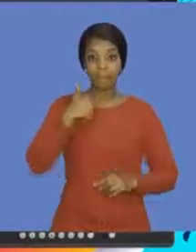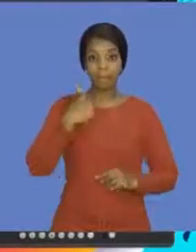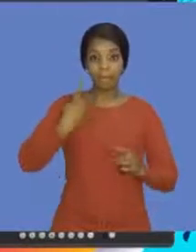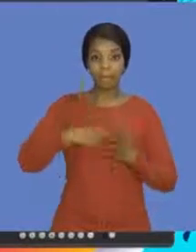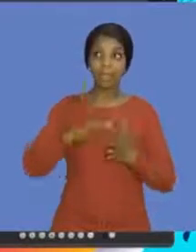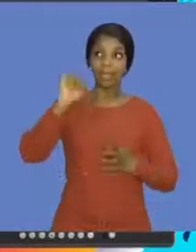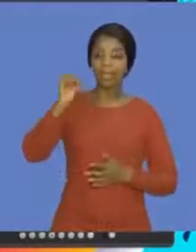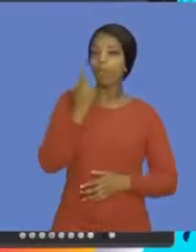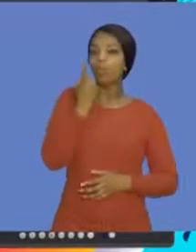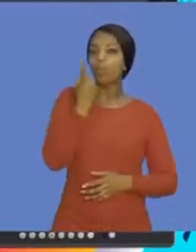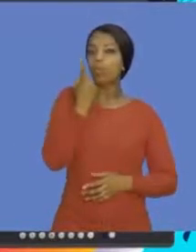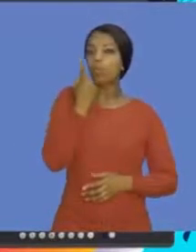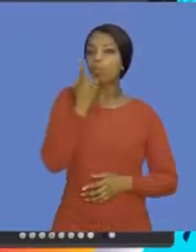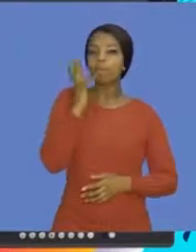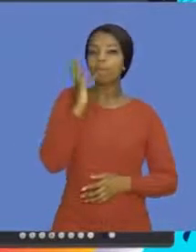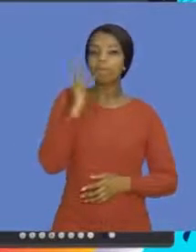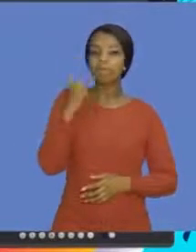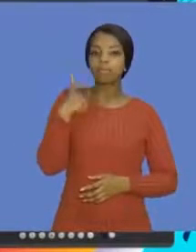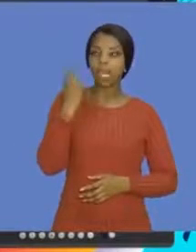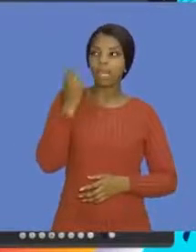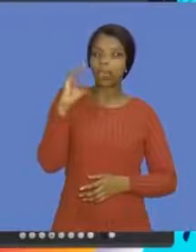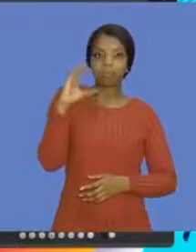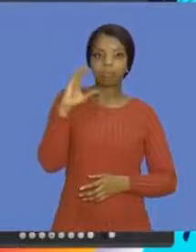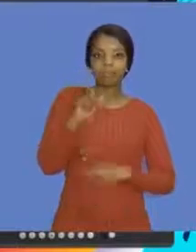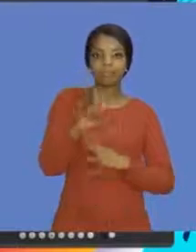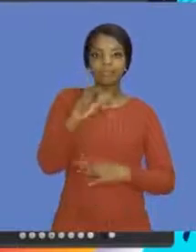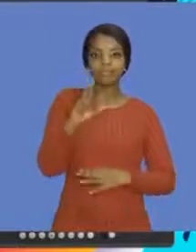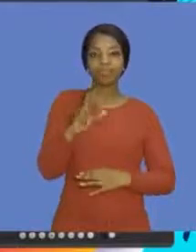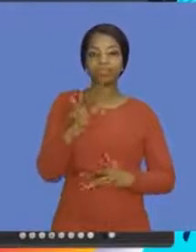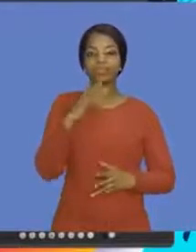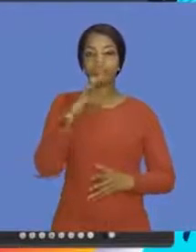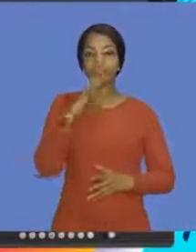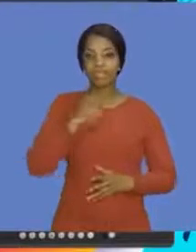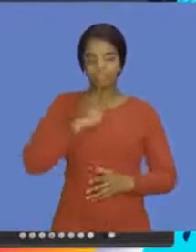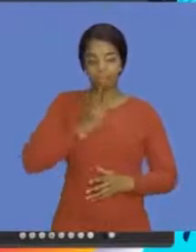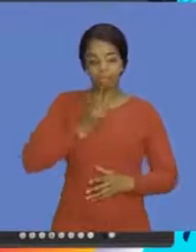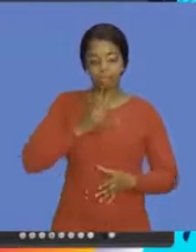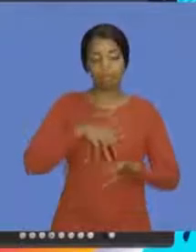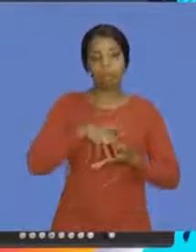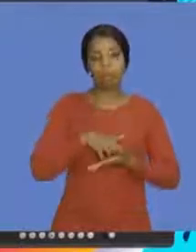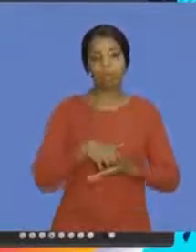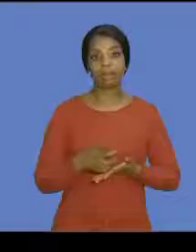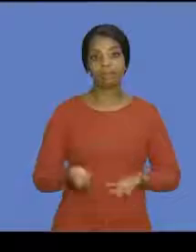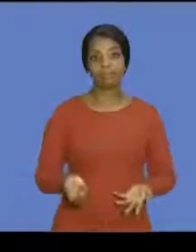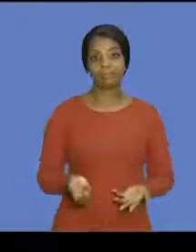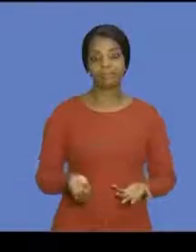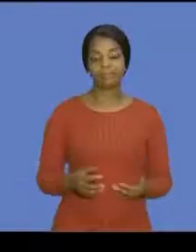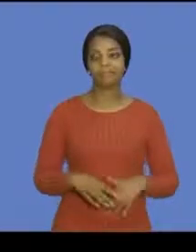the weaker the rand is, or the weaker the currency of that state is when you compare the two